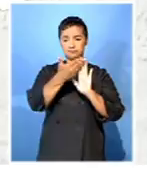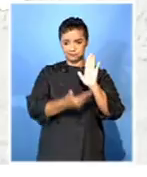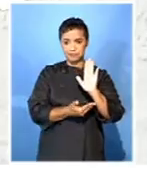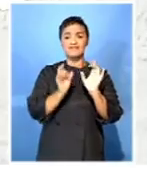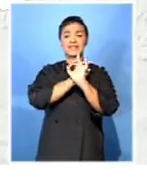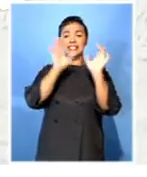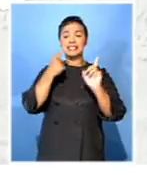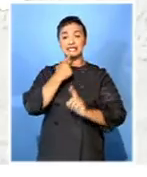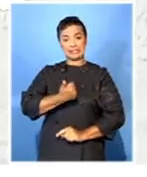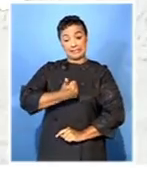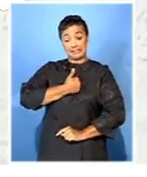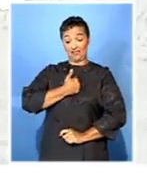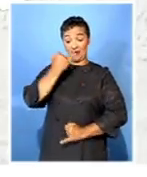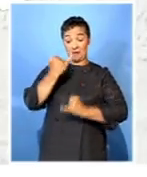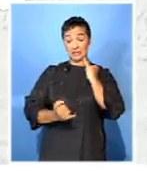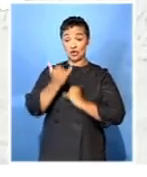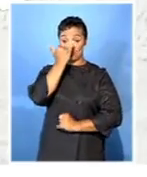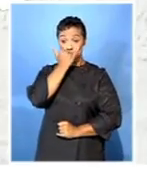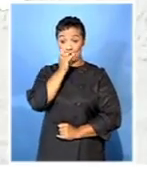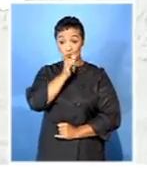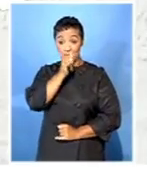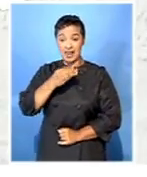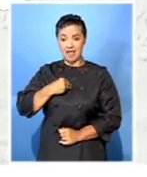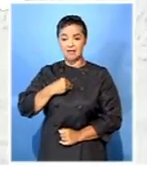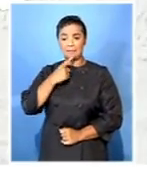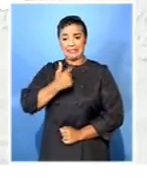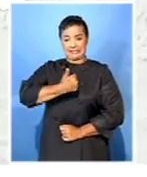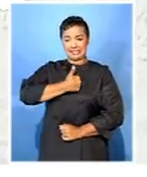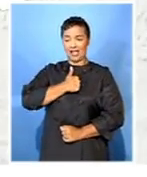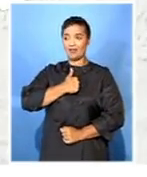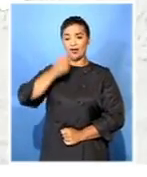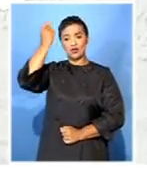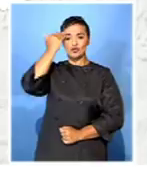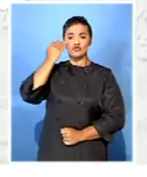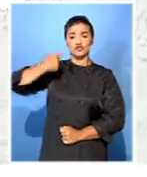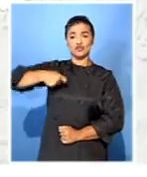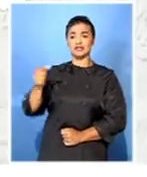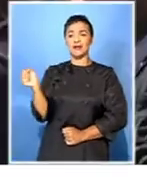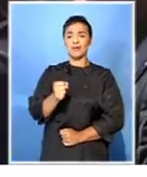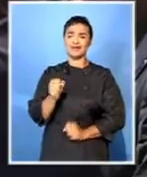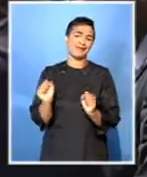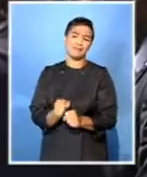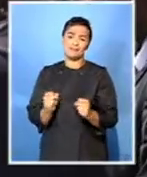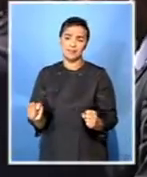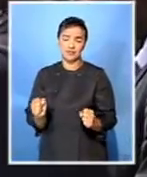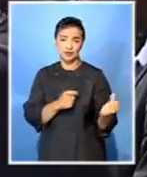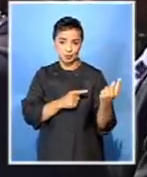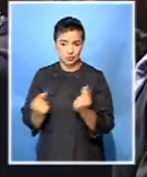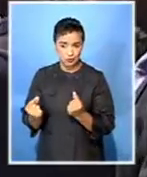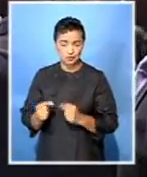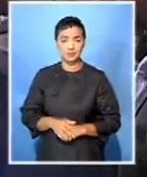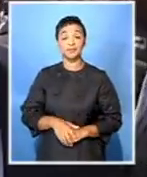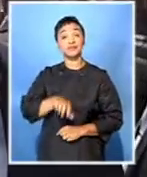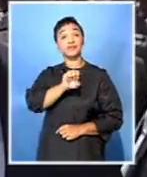matter. It's an extension of that to say that you cannot choose the judge in your own manner. EFF says